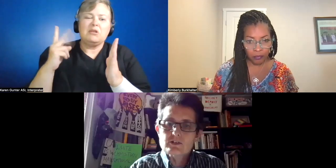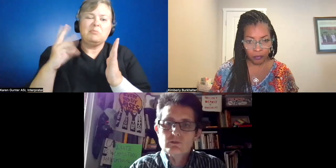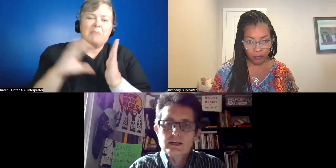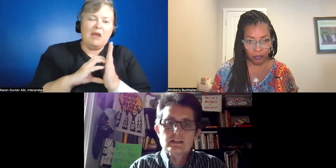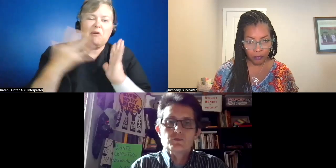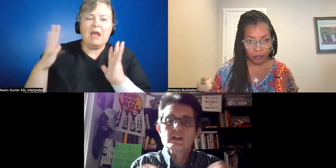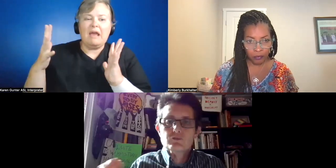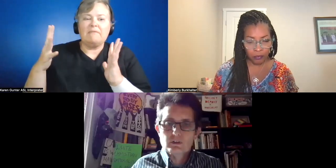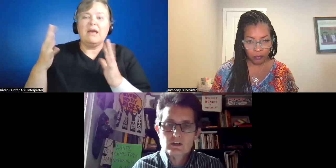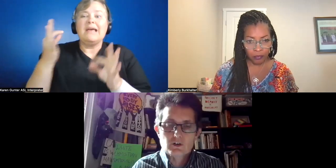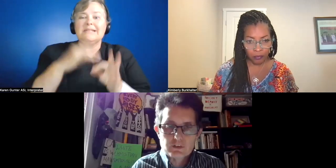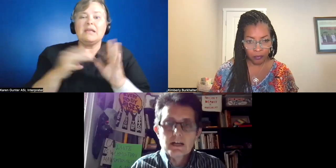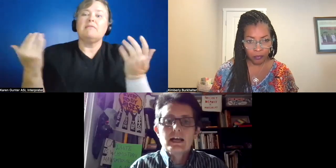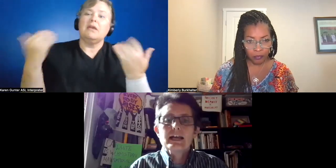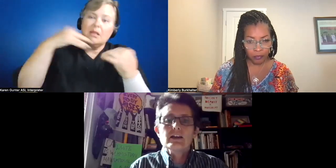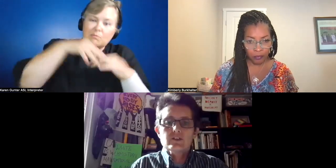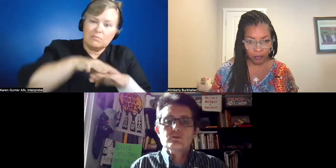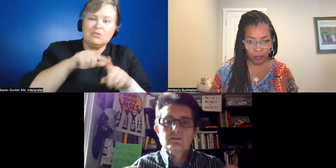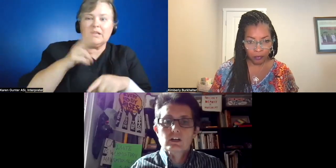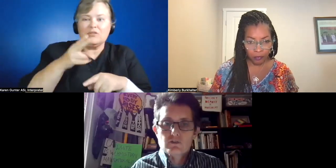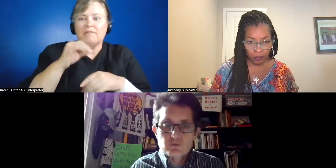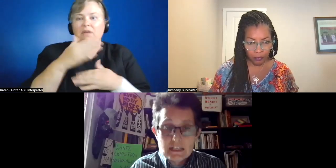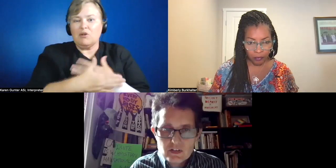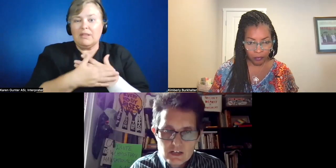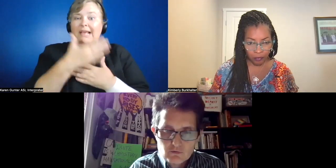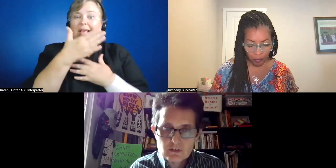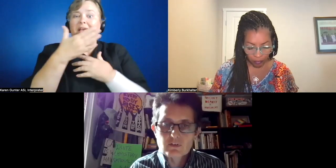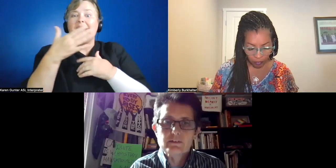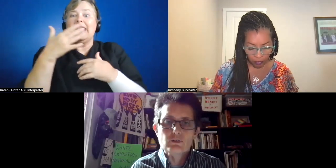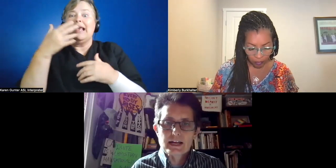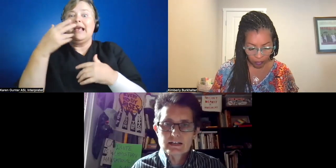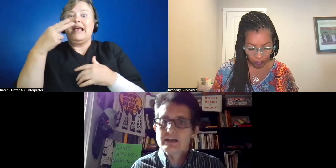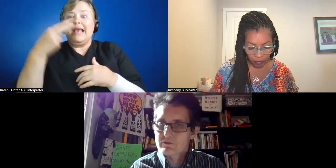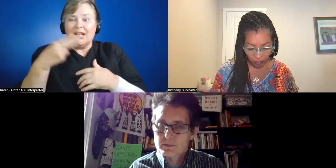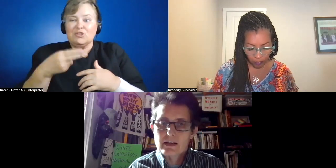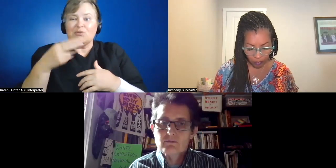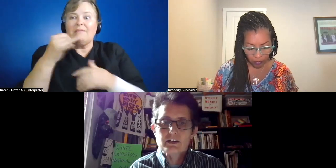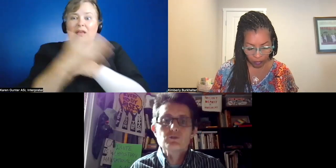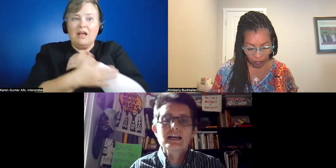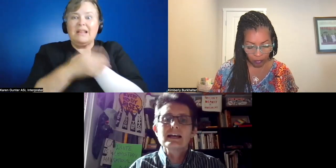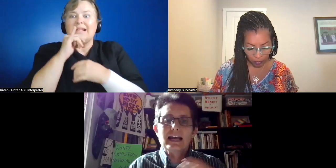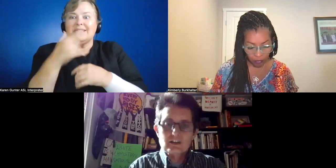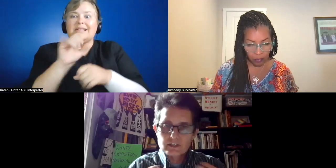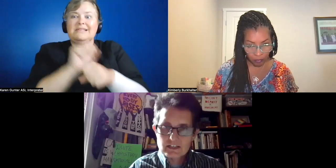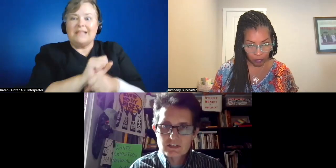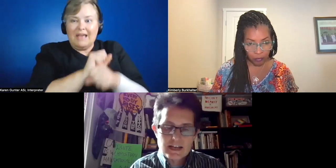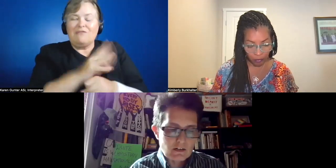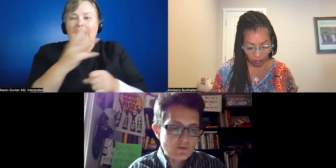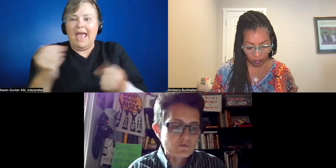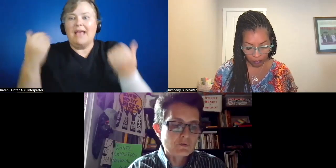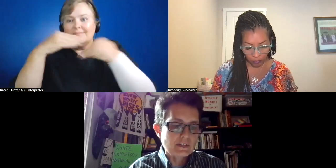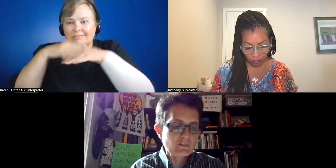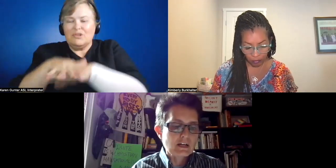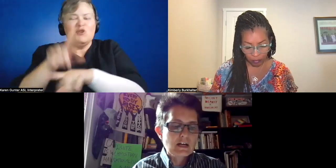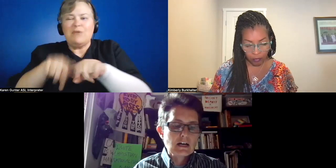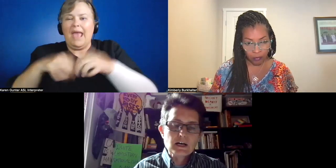being integrated into the history of the country. And the history of the country is the history of slavery and its aftermath, right? You cannot actually disentangle